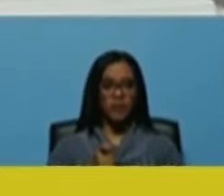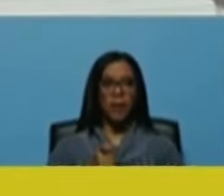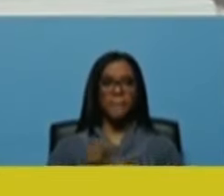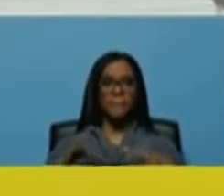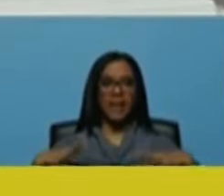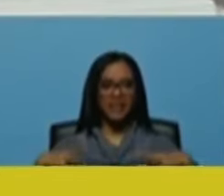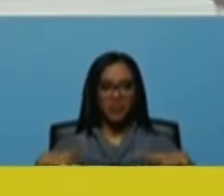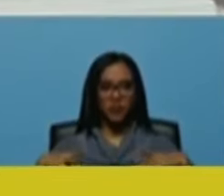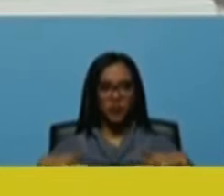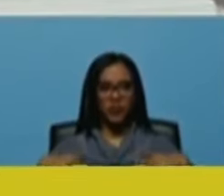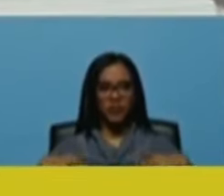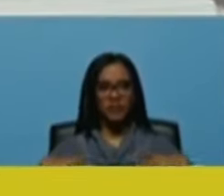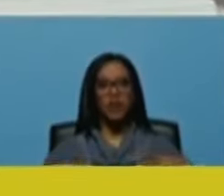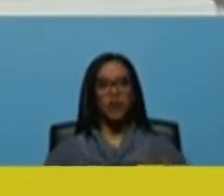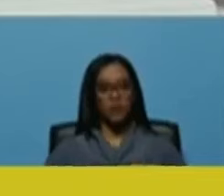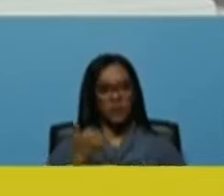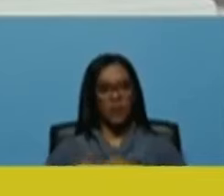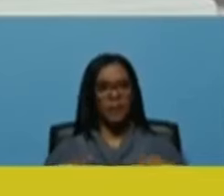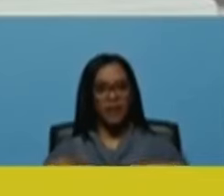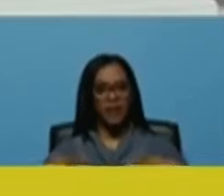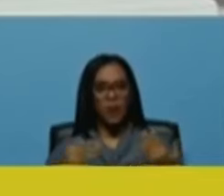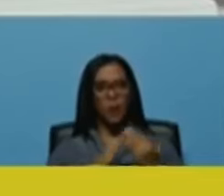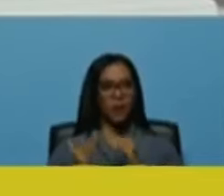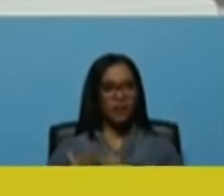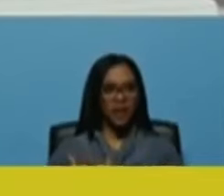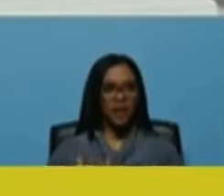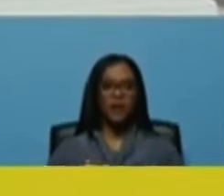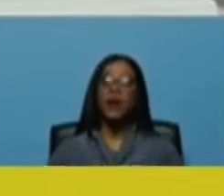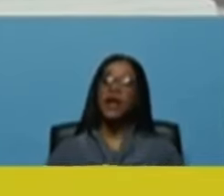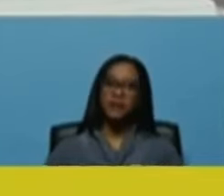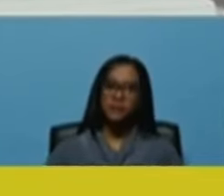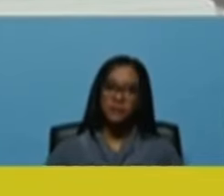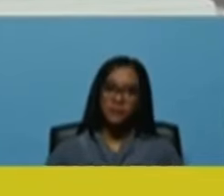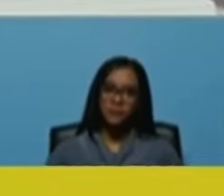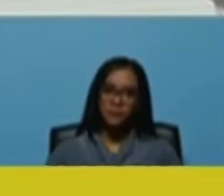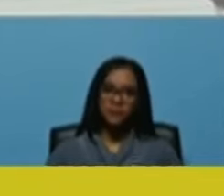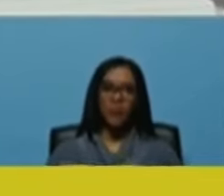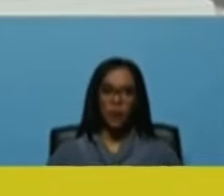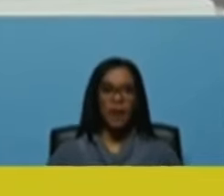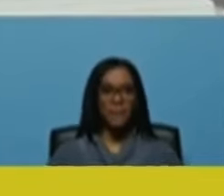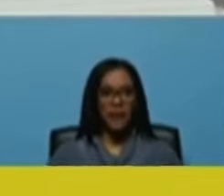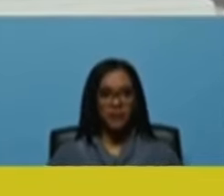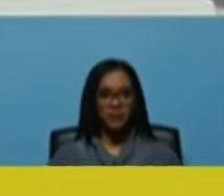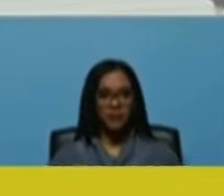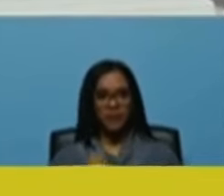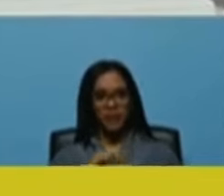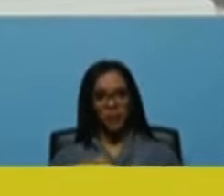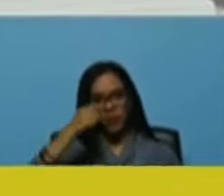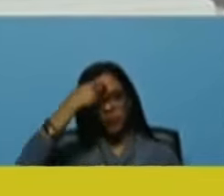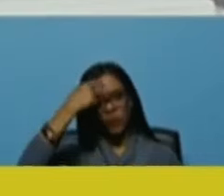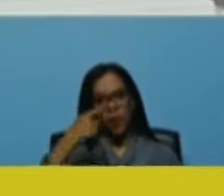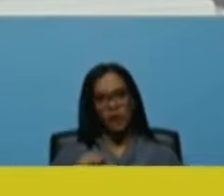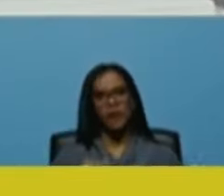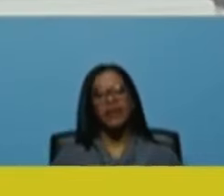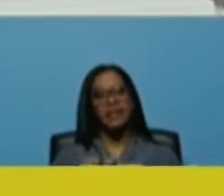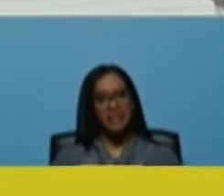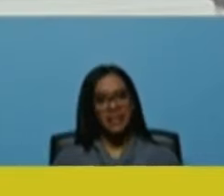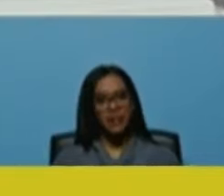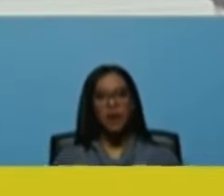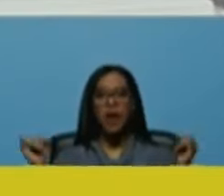month, with this vacation plan, community plan, in the recovery of the spaces for our people, and to